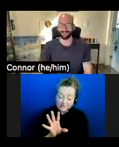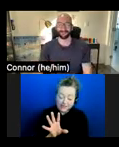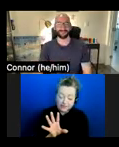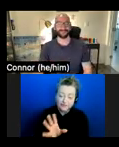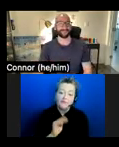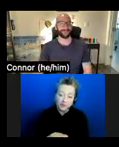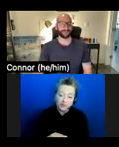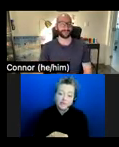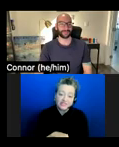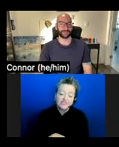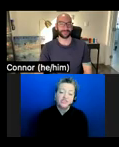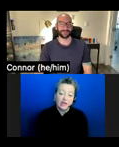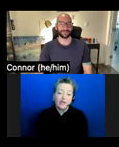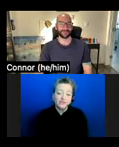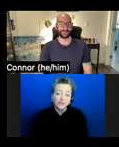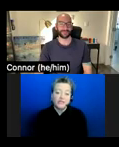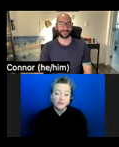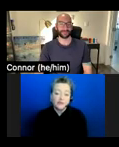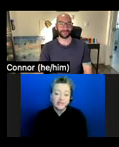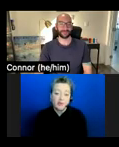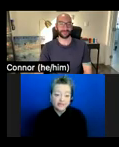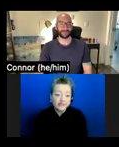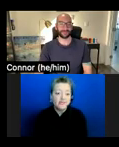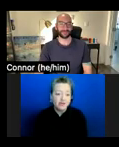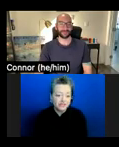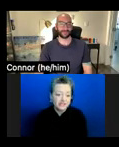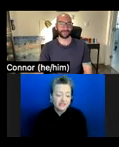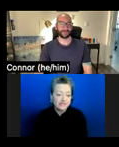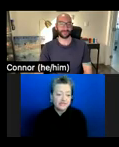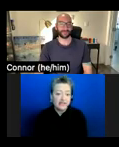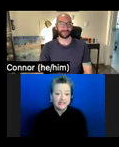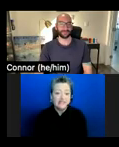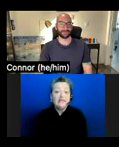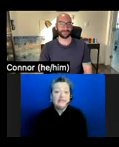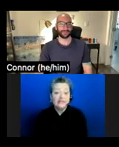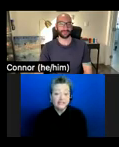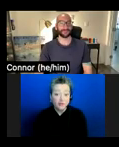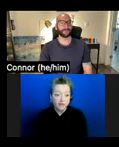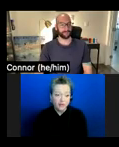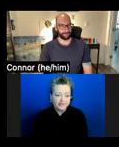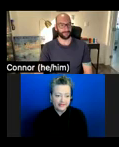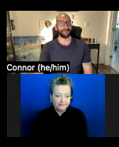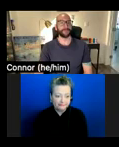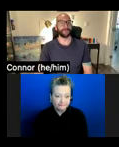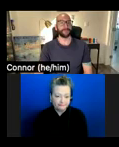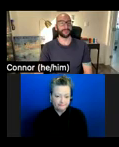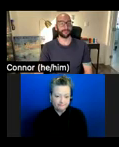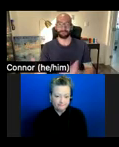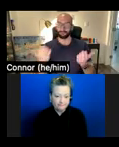I had mentioned before, for this presentation, I'm actually going to use the website. So I'll just select continue with the website.